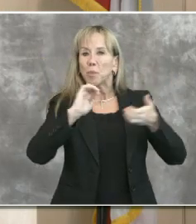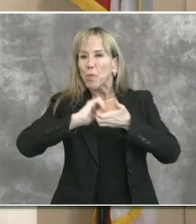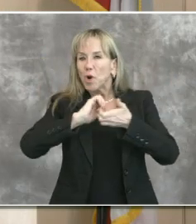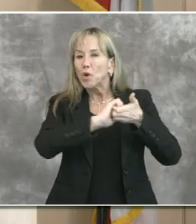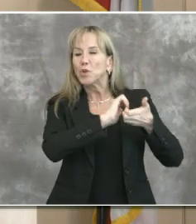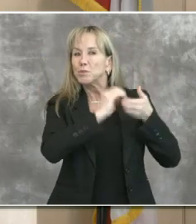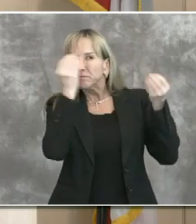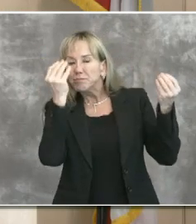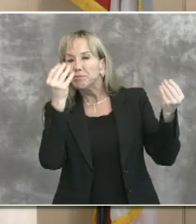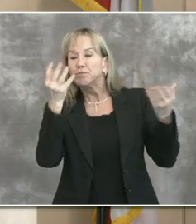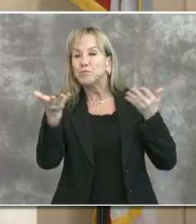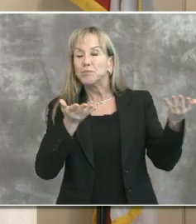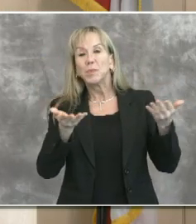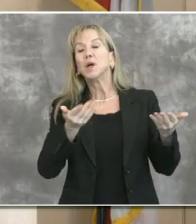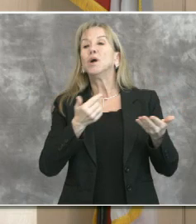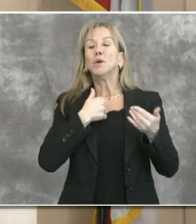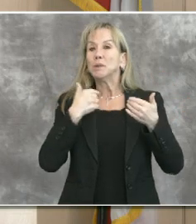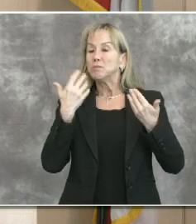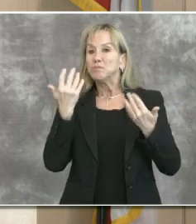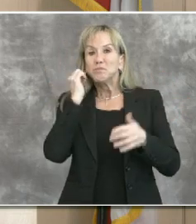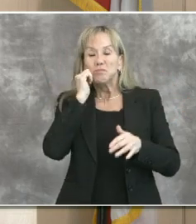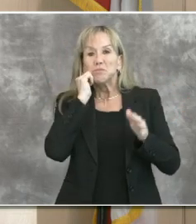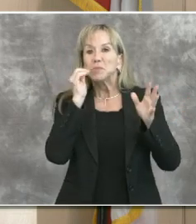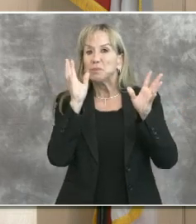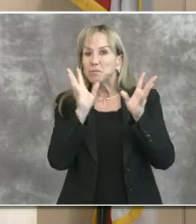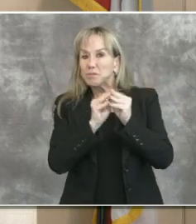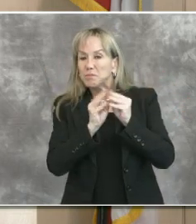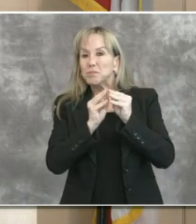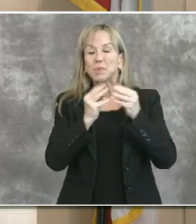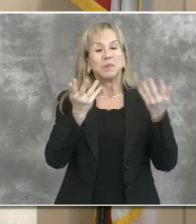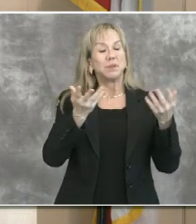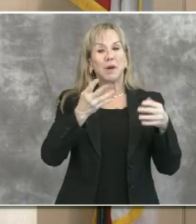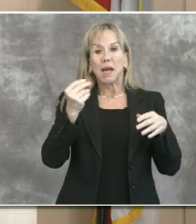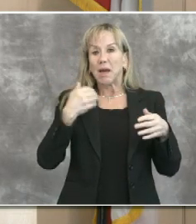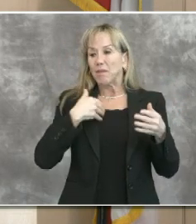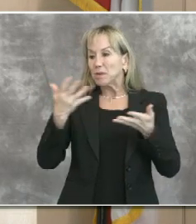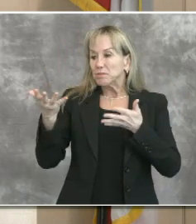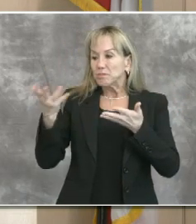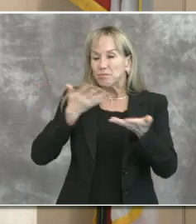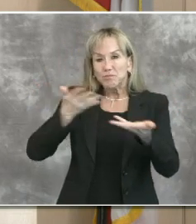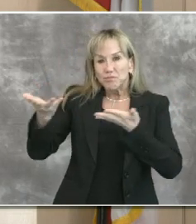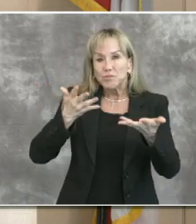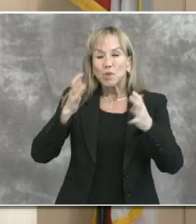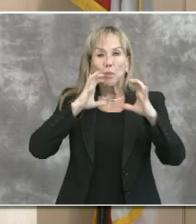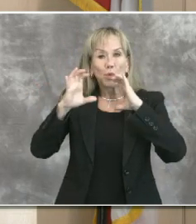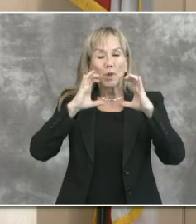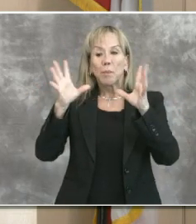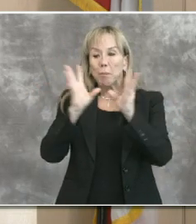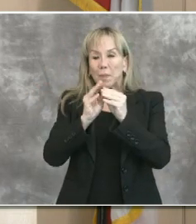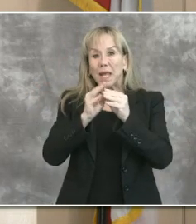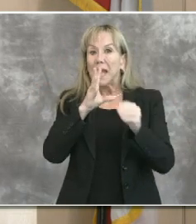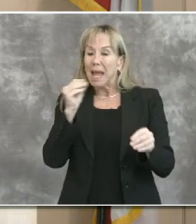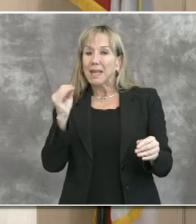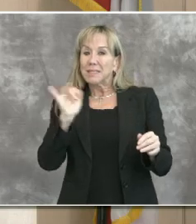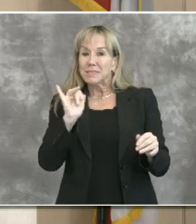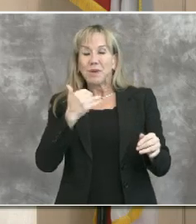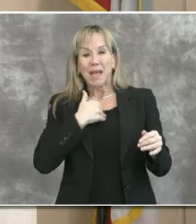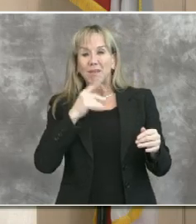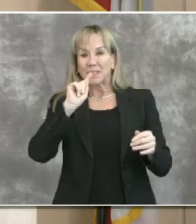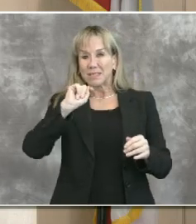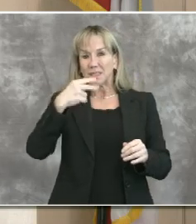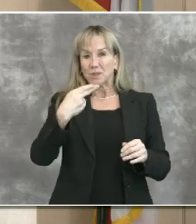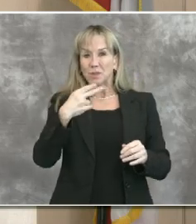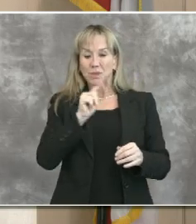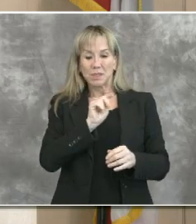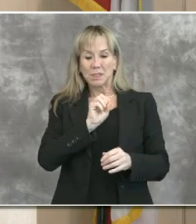continue with regularly scheduled conference calls, encouraging a two-way communication and virtual town hall meetings. We started